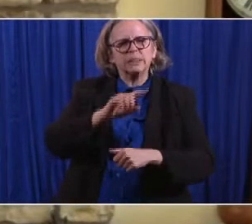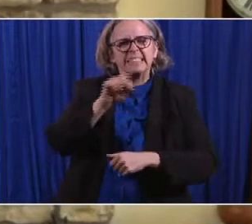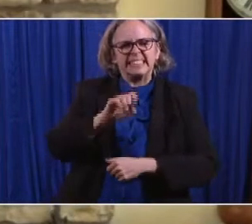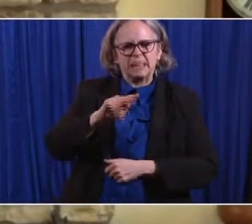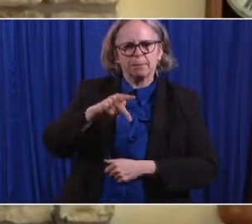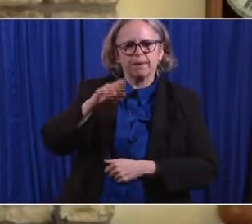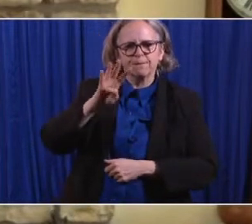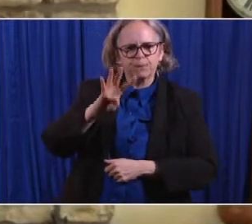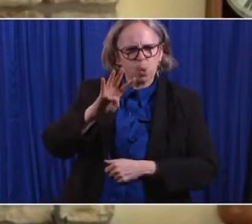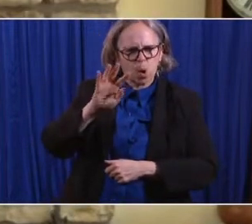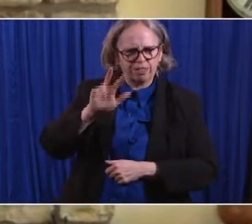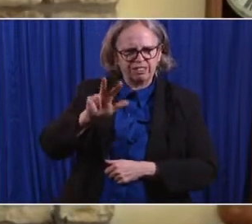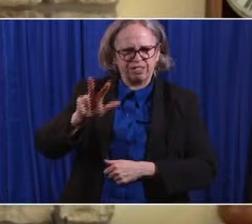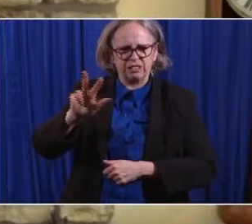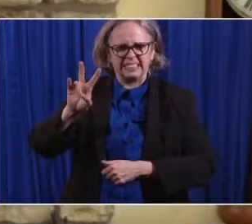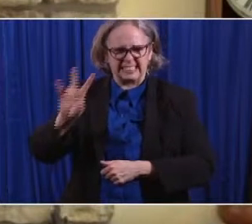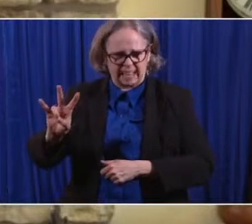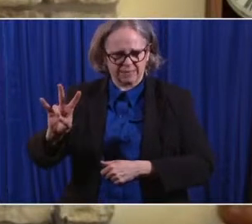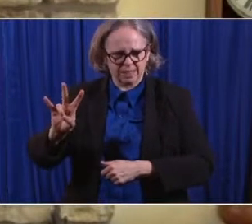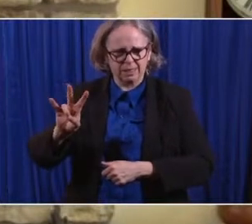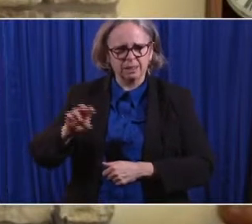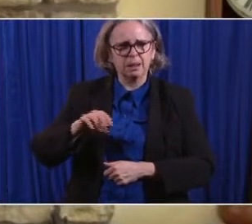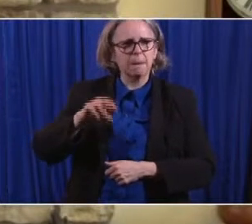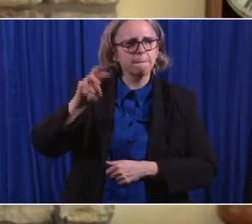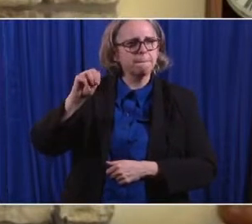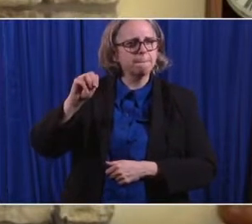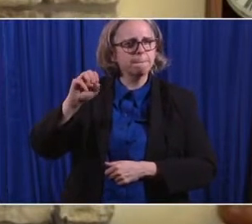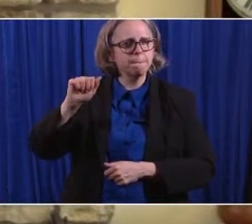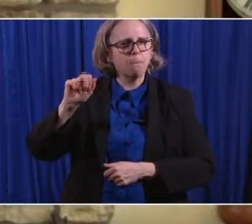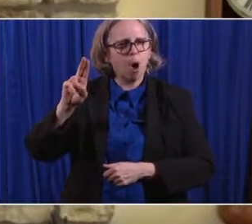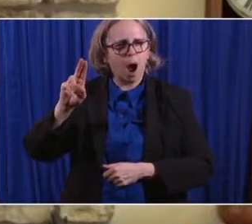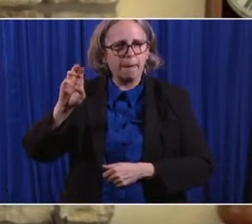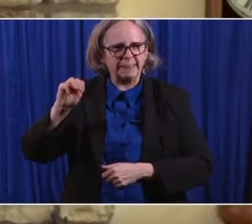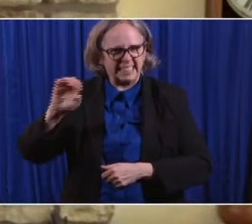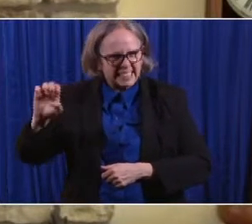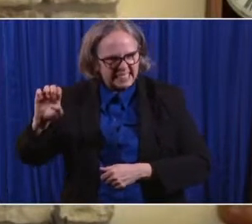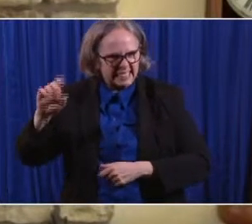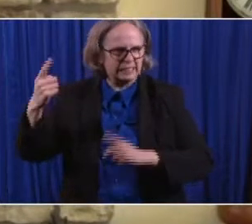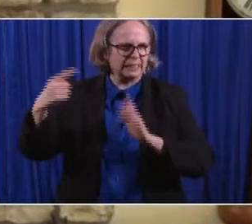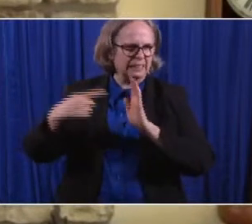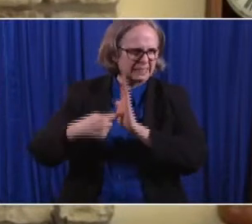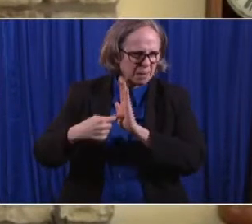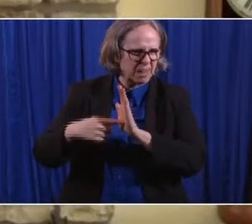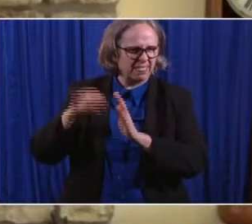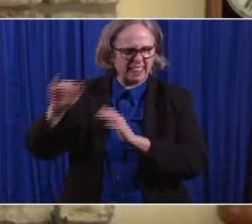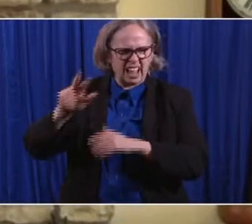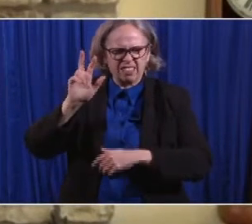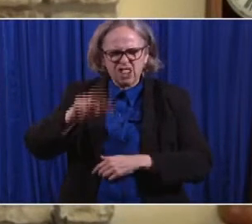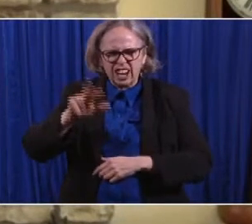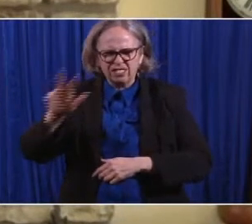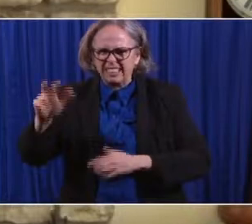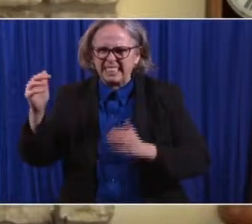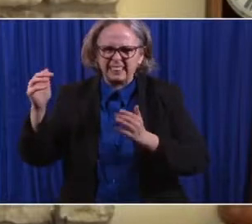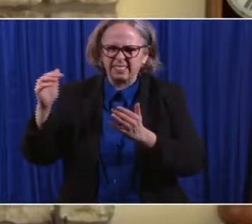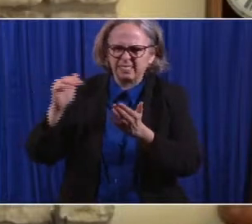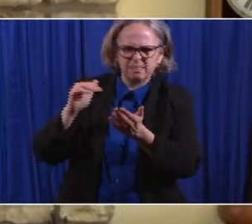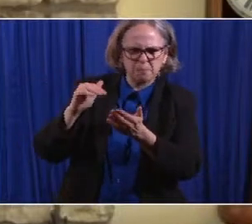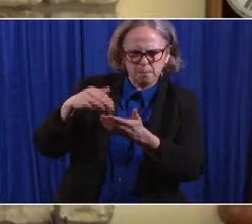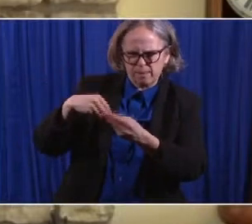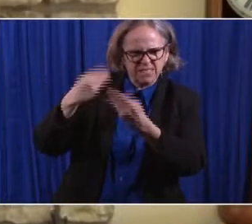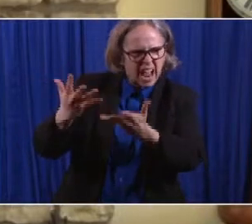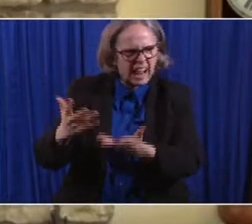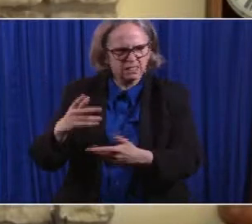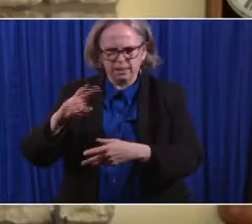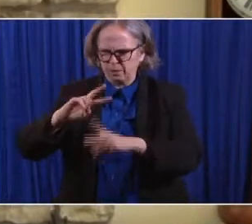45337, Maumee. We checked today, 33 provider locations who had vaccine within 10